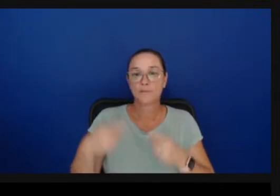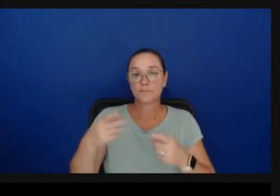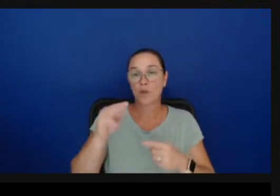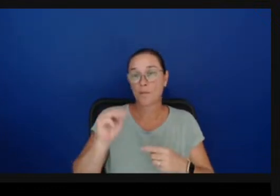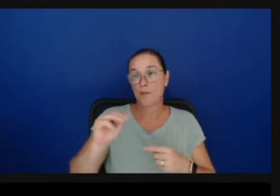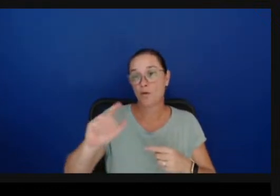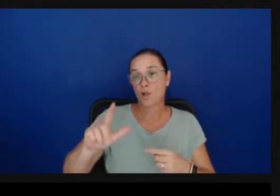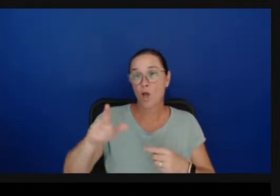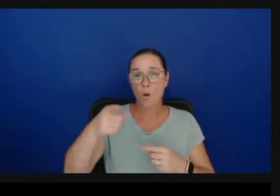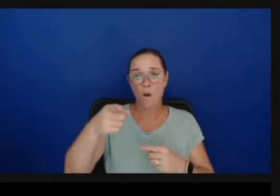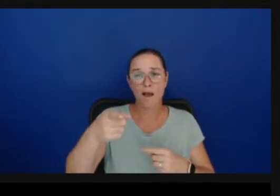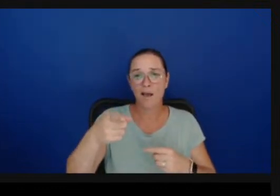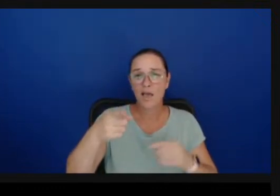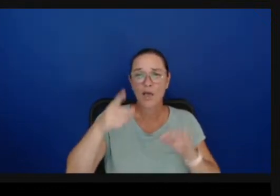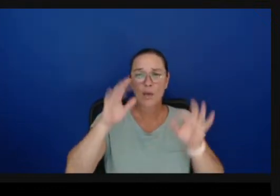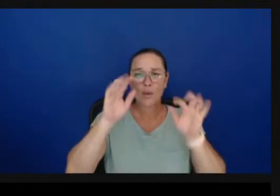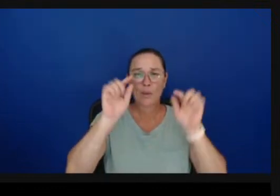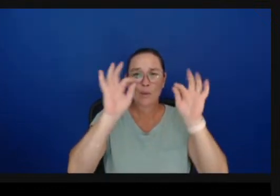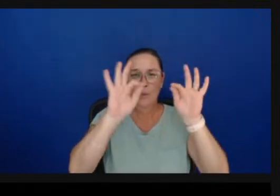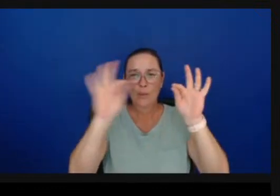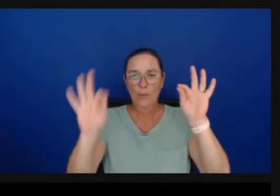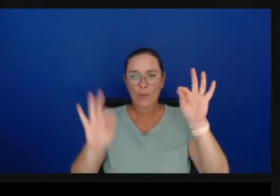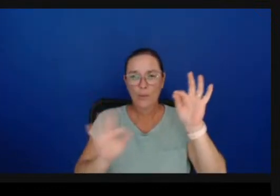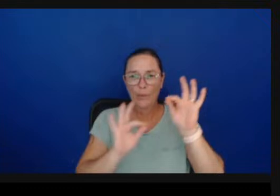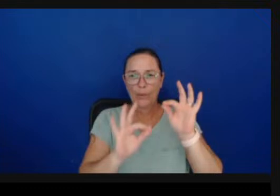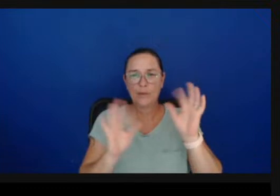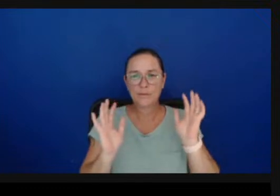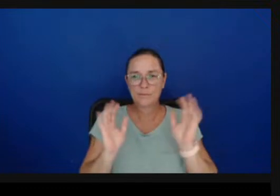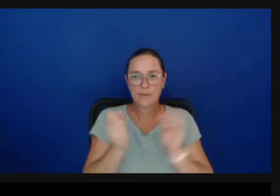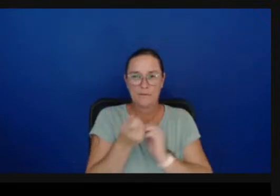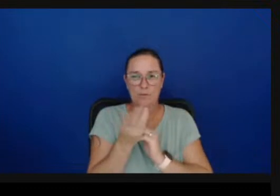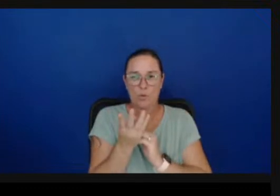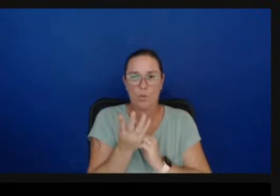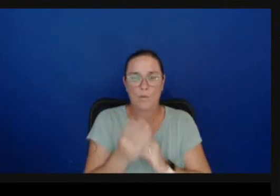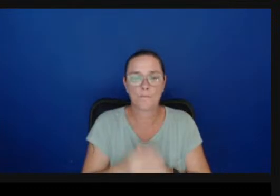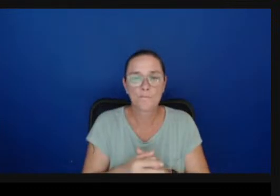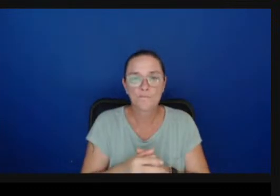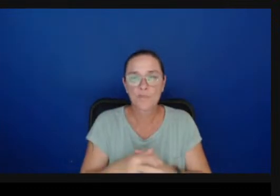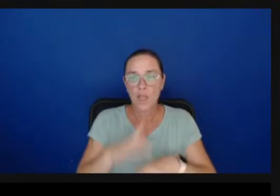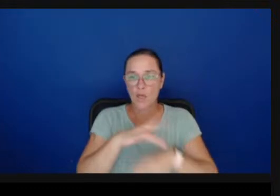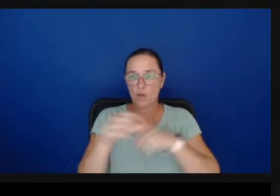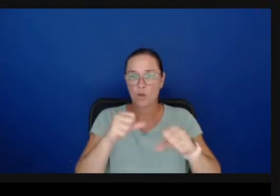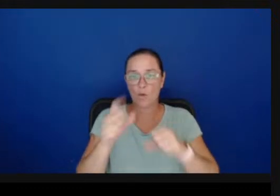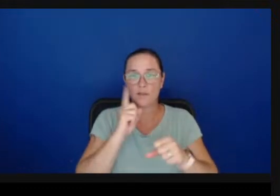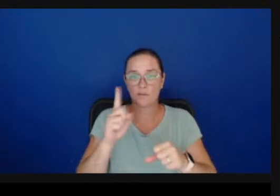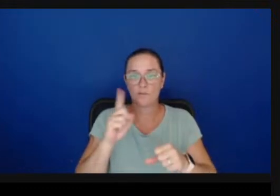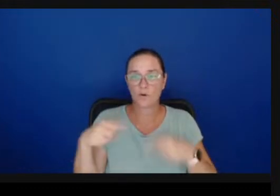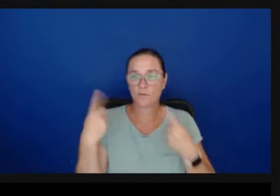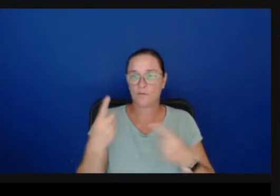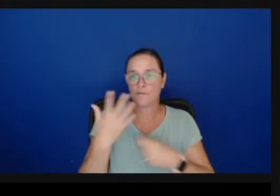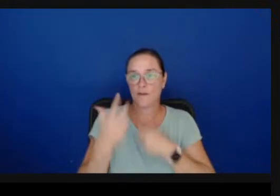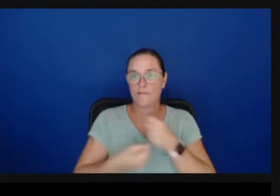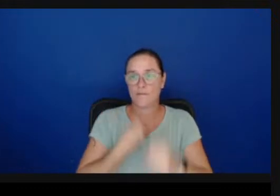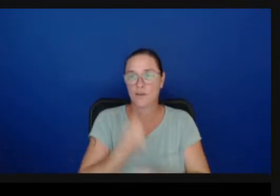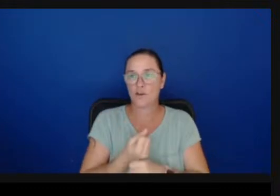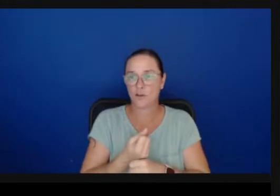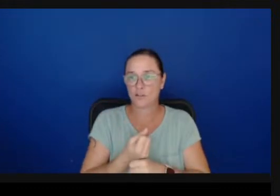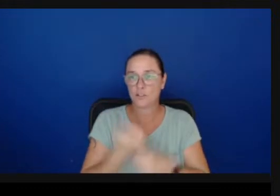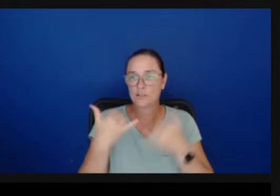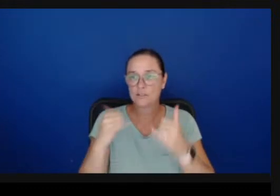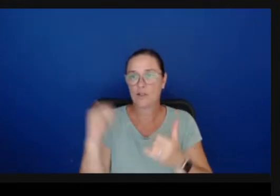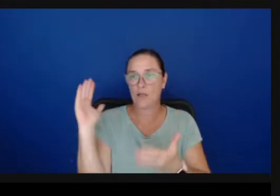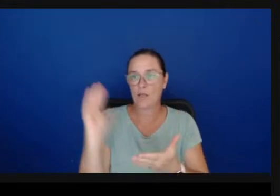to speak of and very few overall, such that the earthquake rates for the past 5 years are still at their lowest